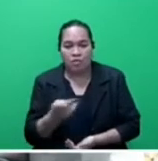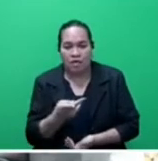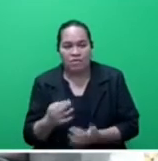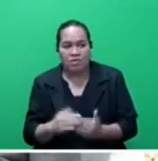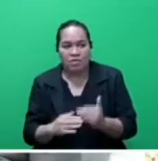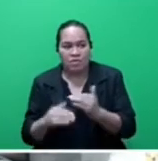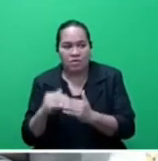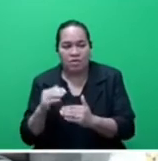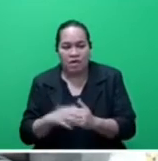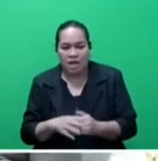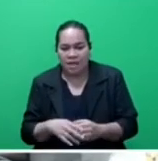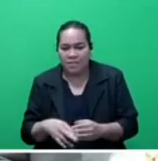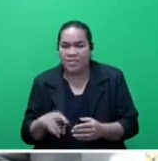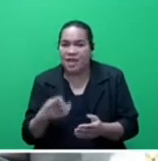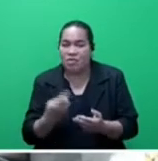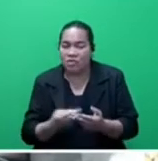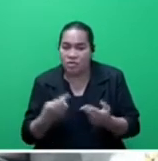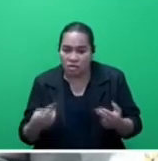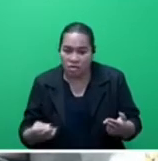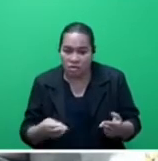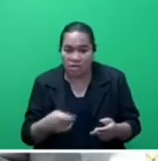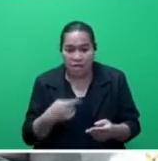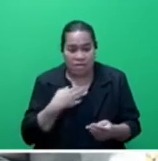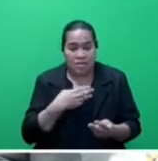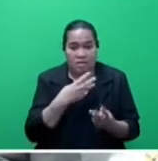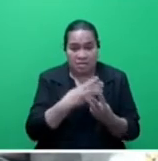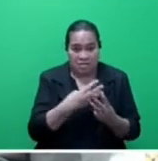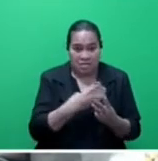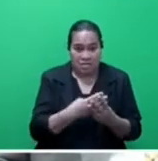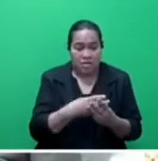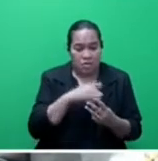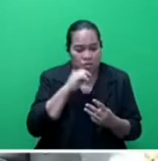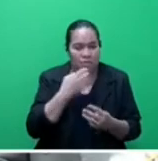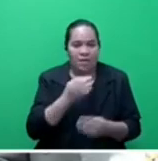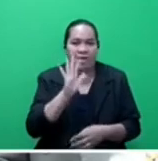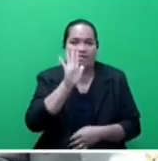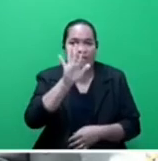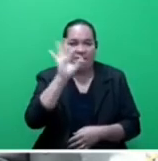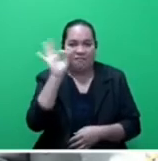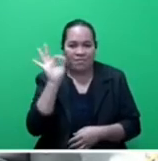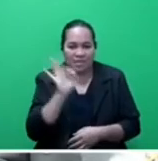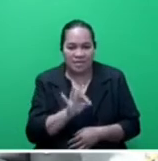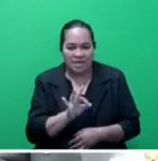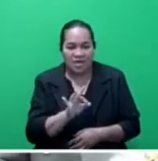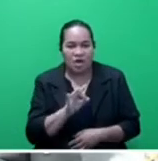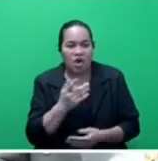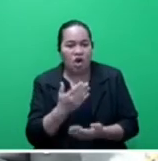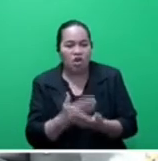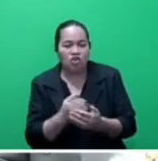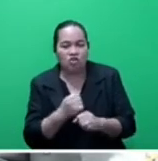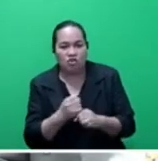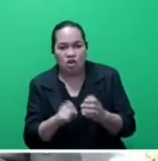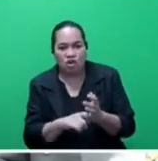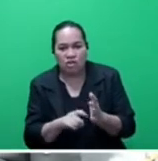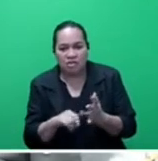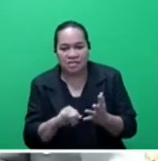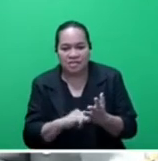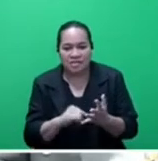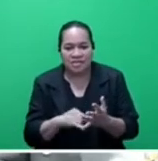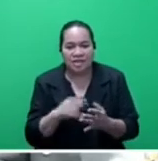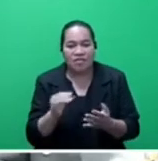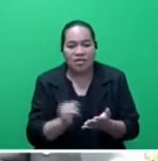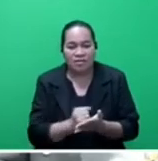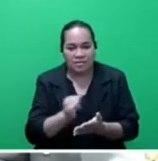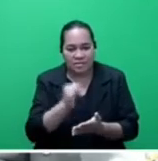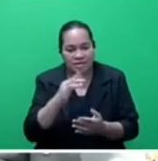The resource tax by SODELPA will be on 5% of the gross earnings of the industries named